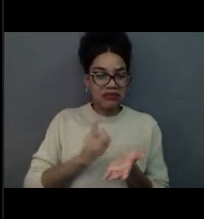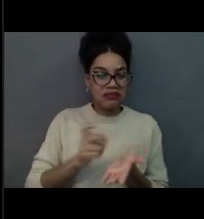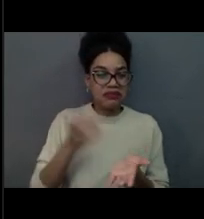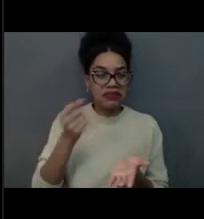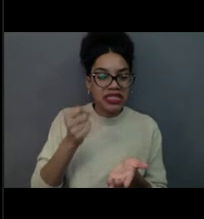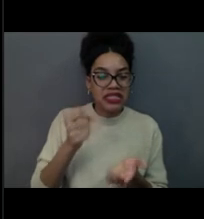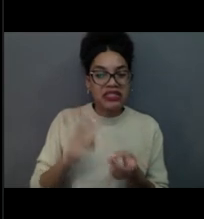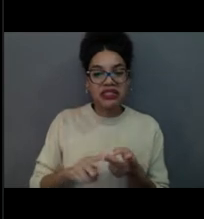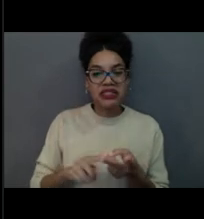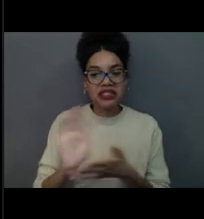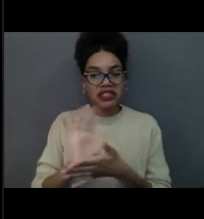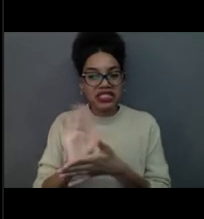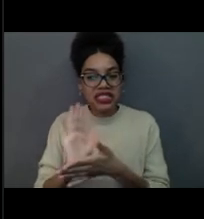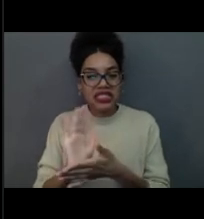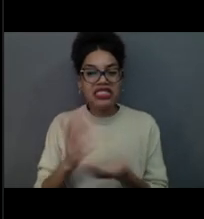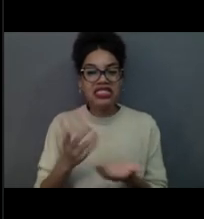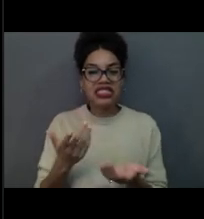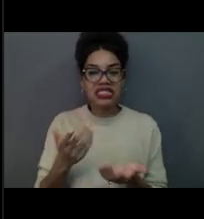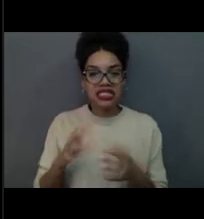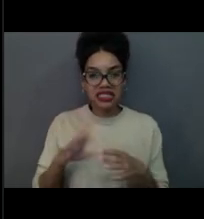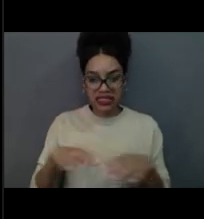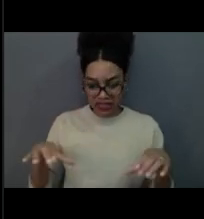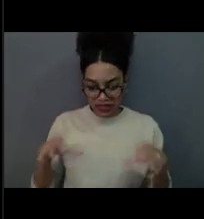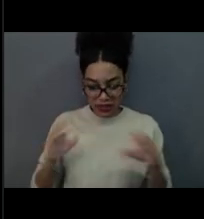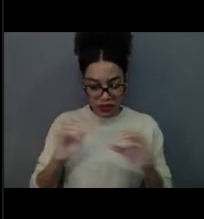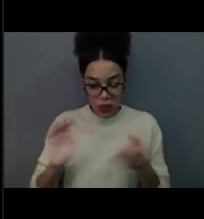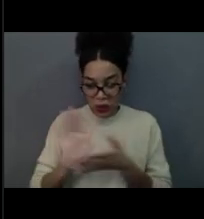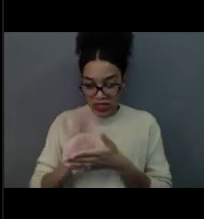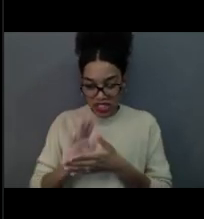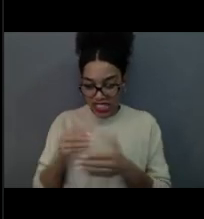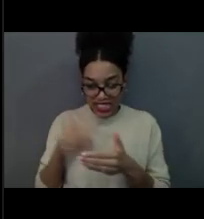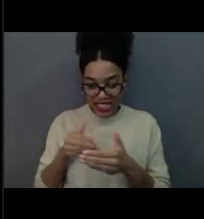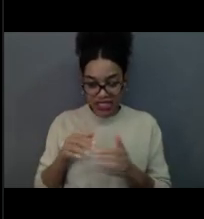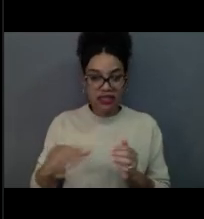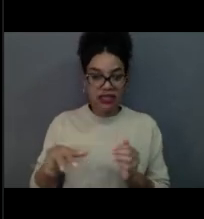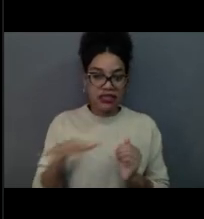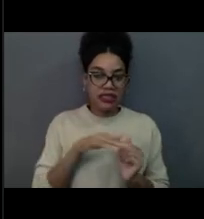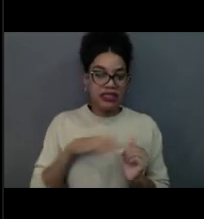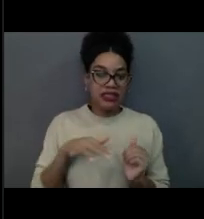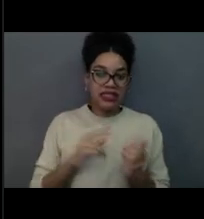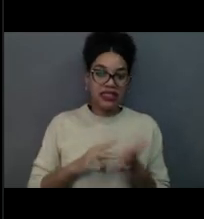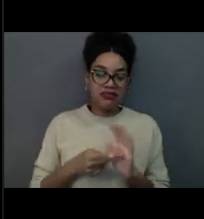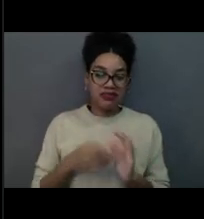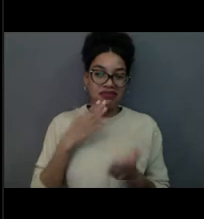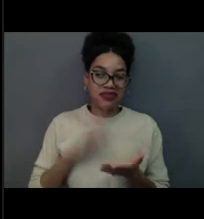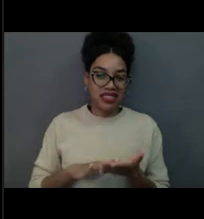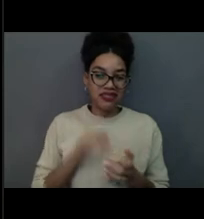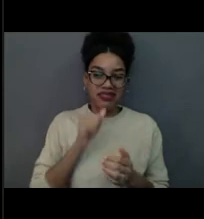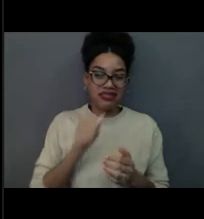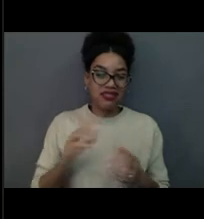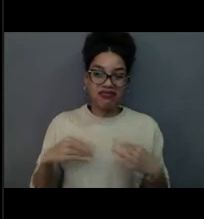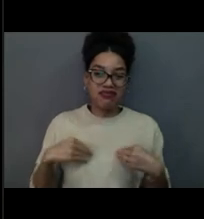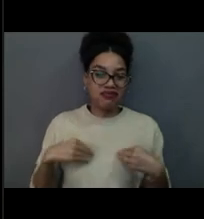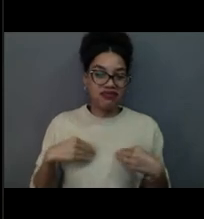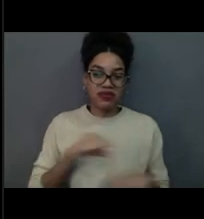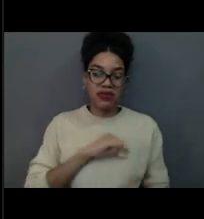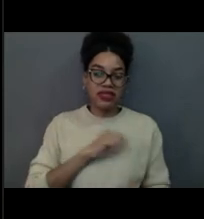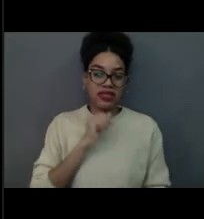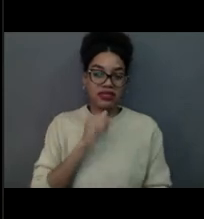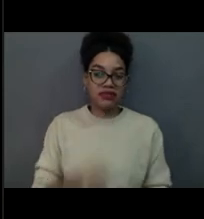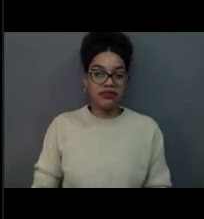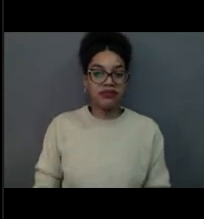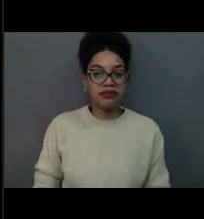cheesy, and it's just a piece of fish and there's no cheese anywhere nearby, I know that I'm looking at an unacceptable quality fish.